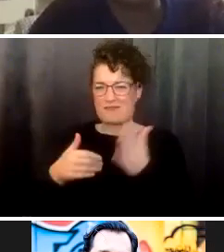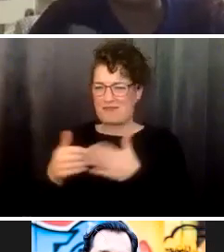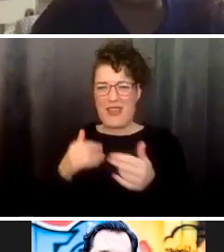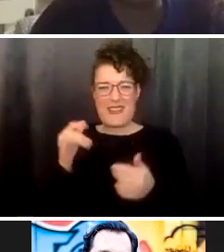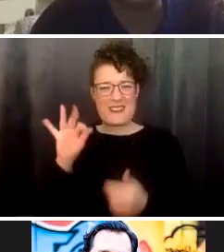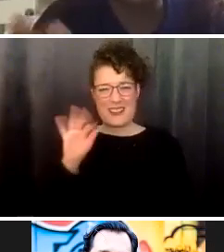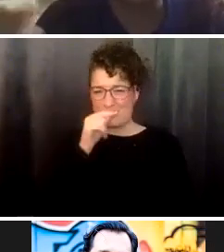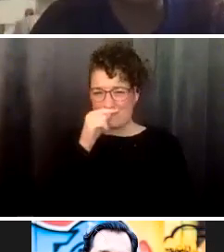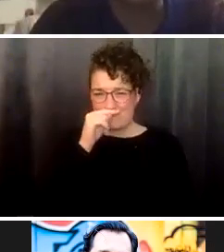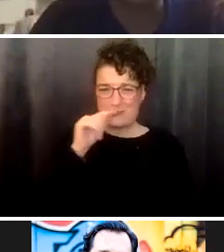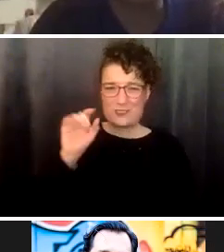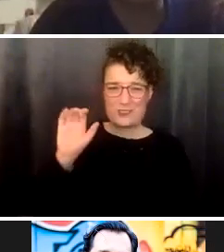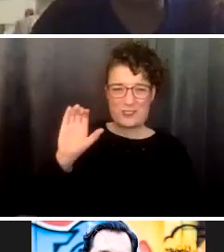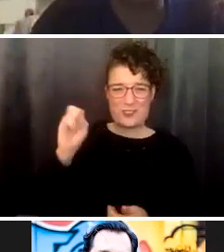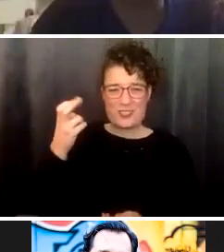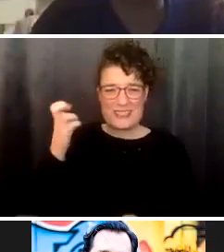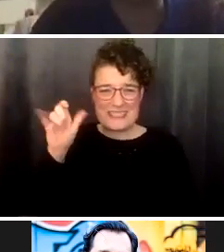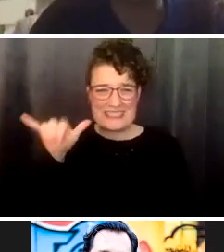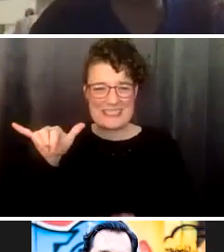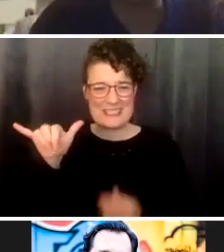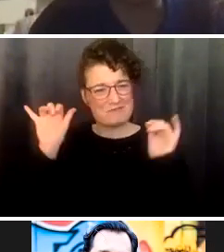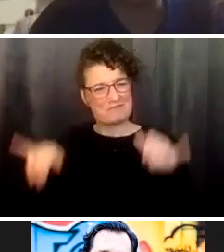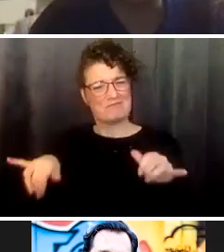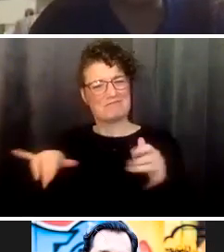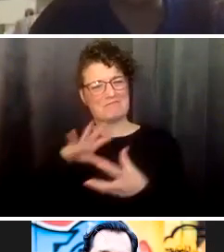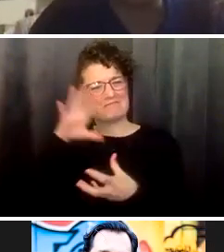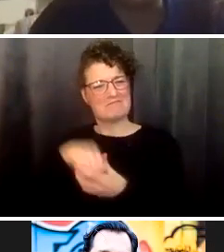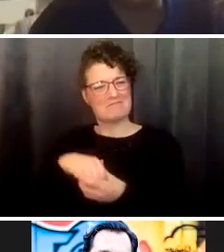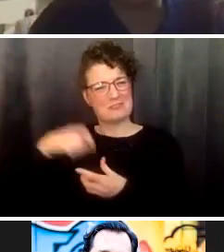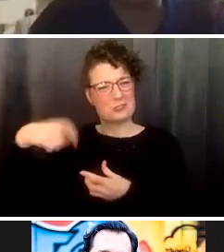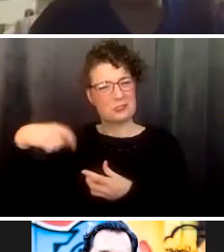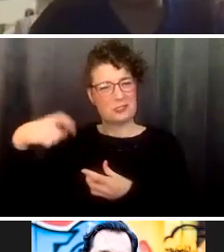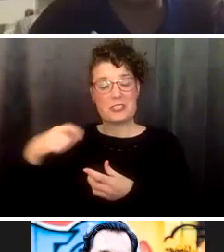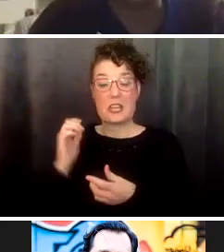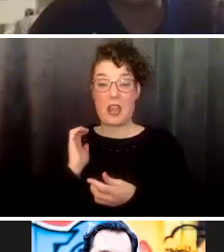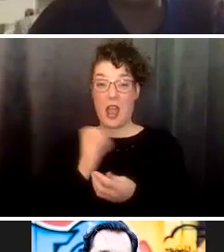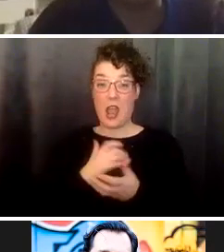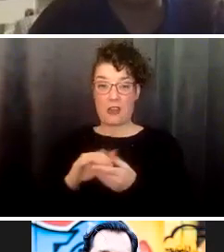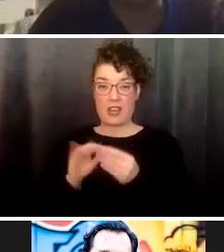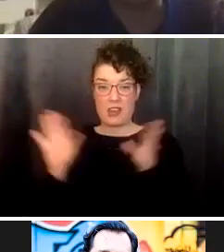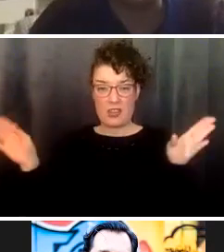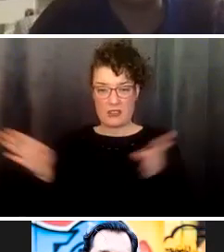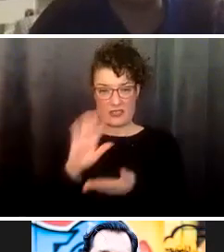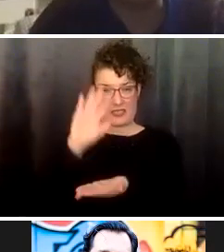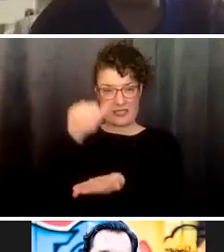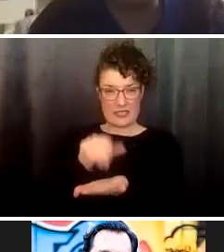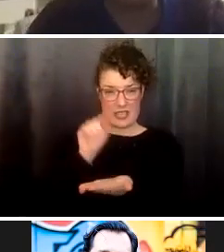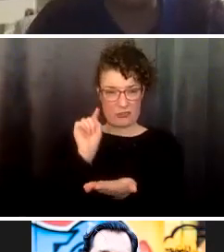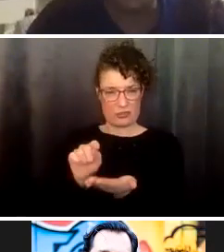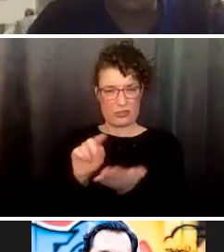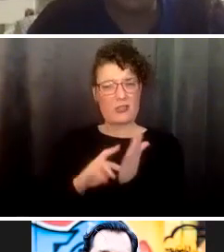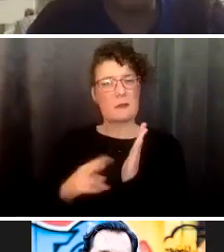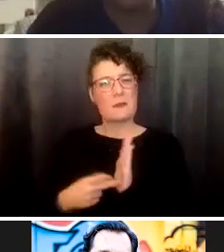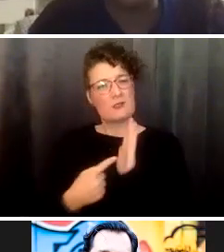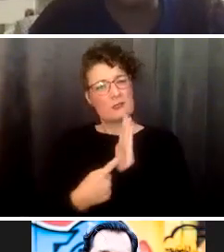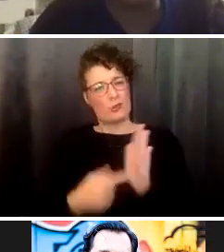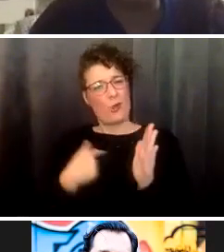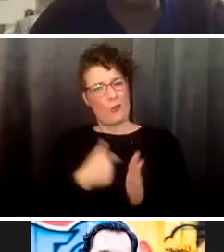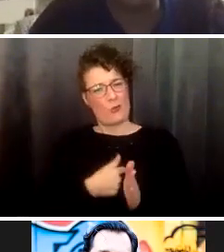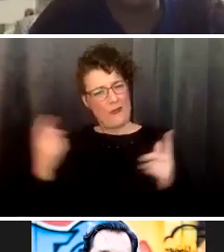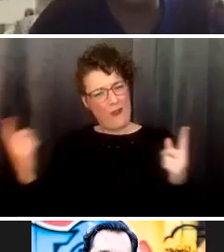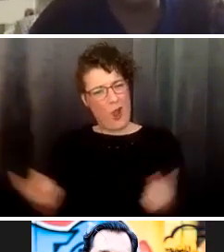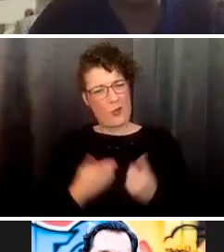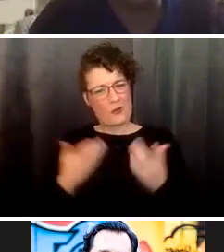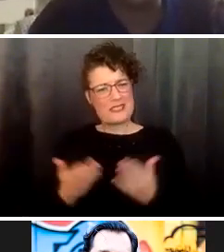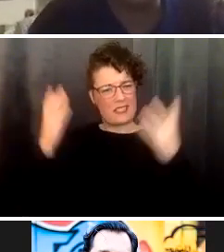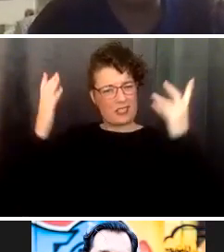that centering our narratives normalizes the idea that we have always been here, which a lot of